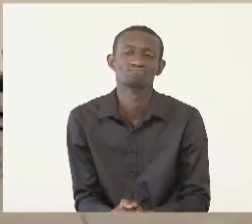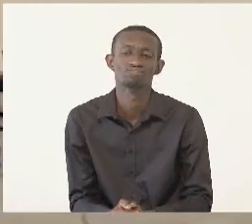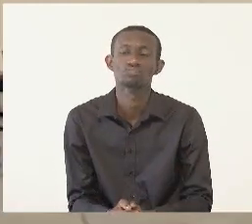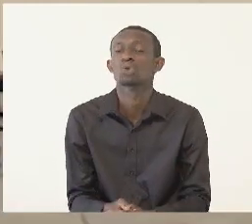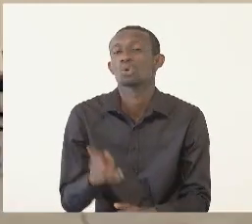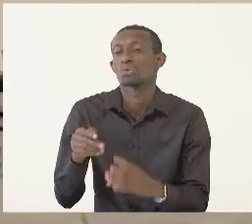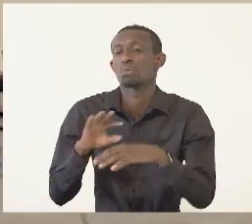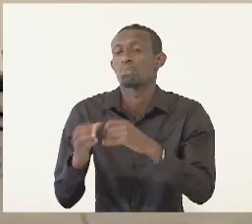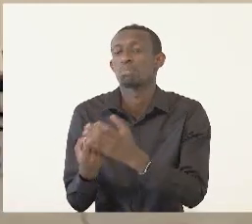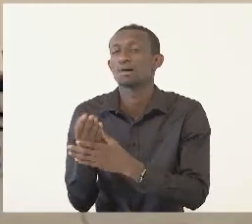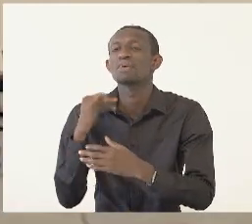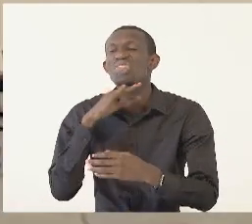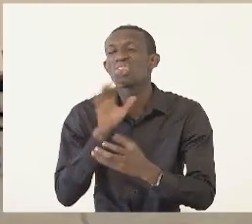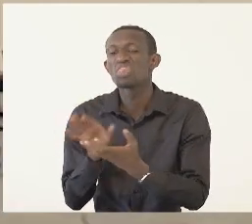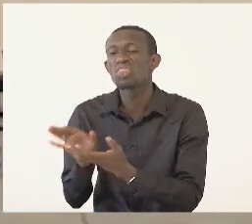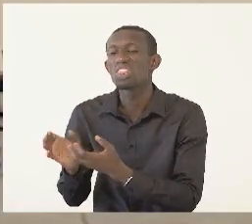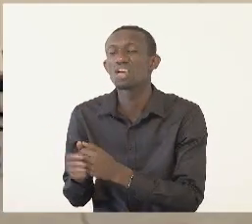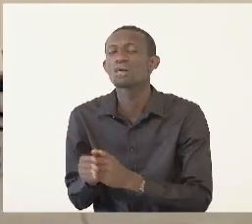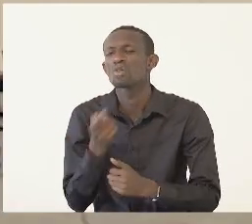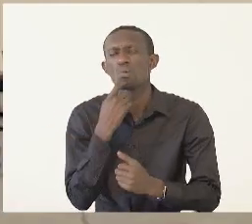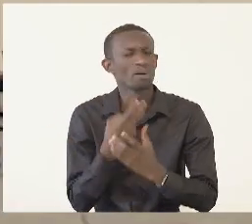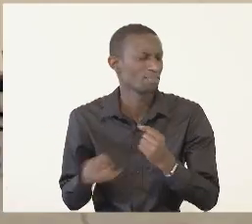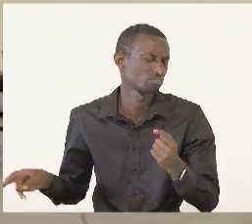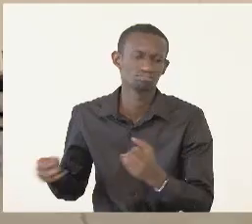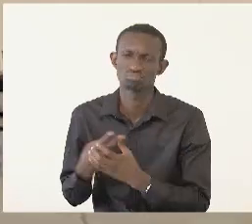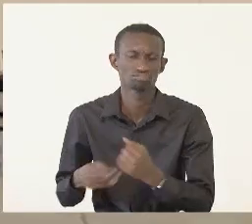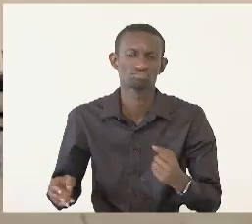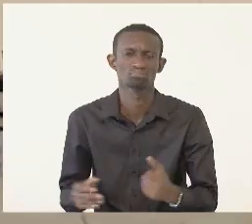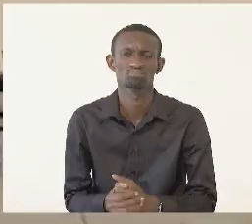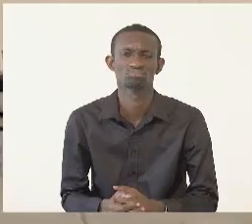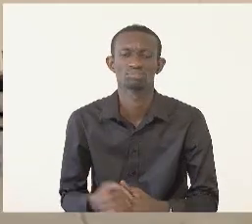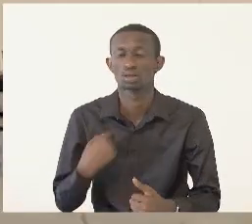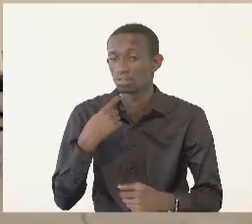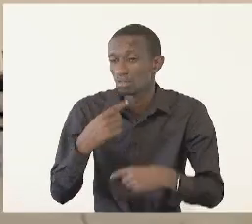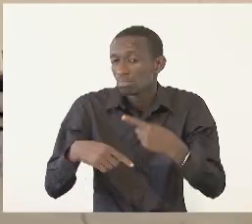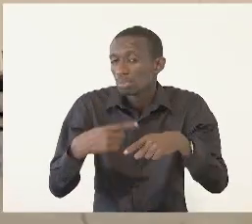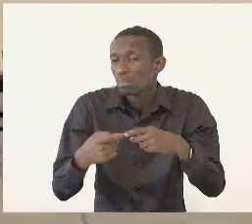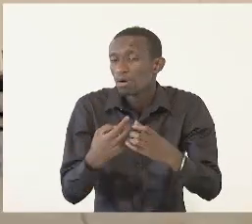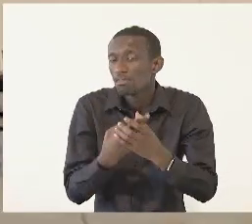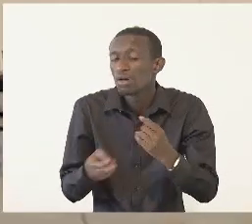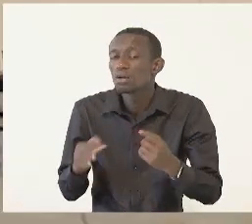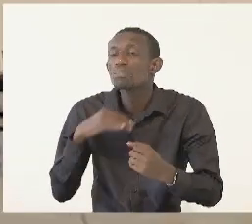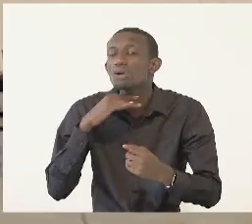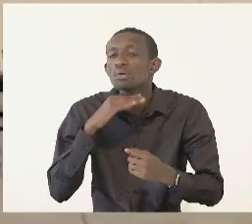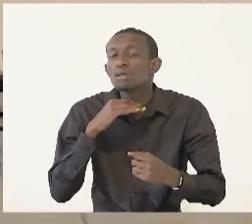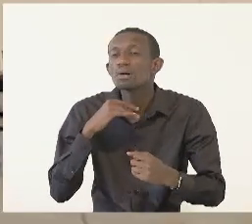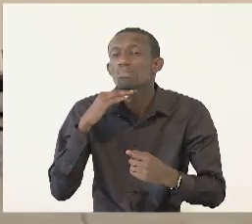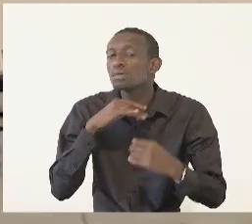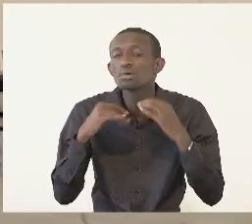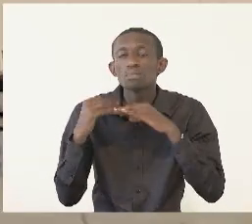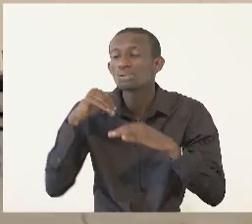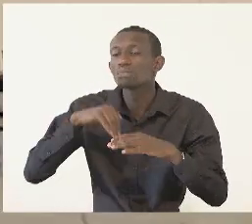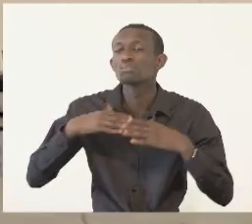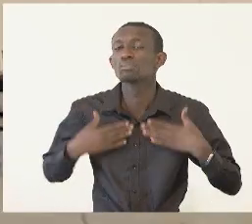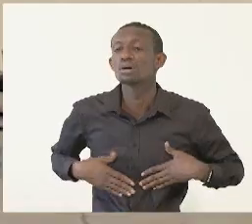products, accumulation of these waste products, it has to be eliminated. And I said the process of eliminating the waste product from the body is referred to